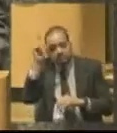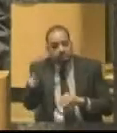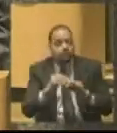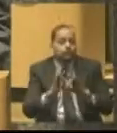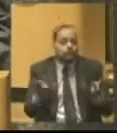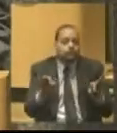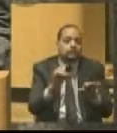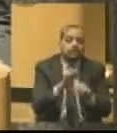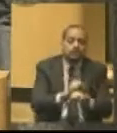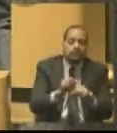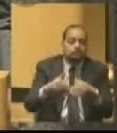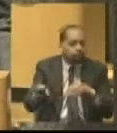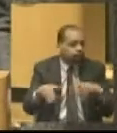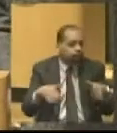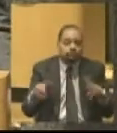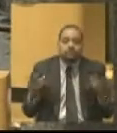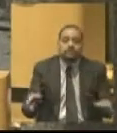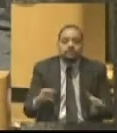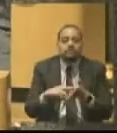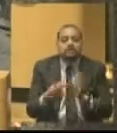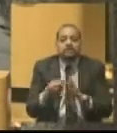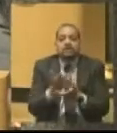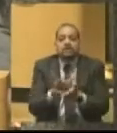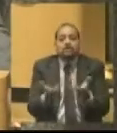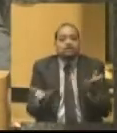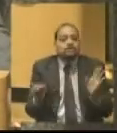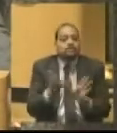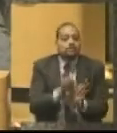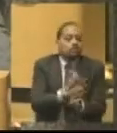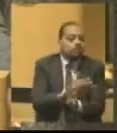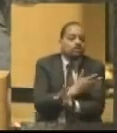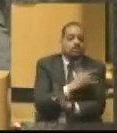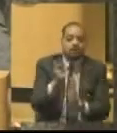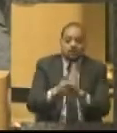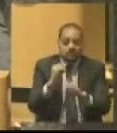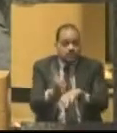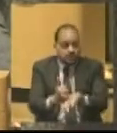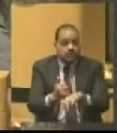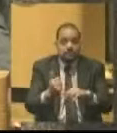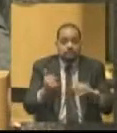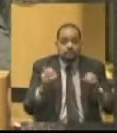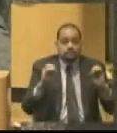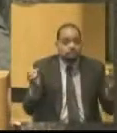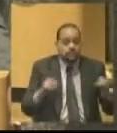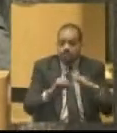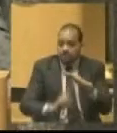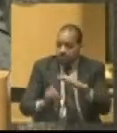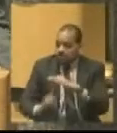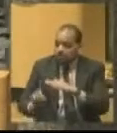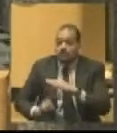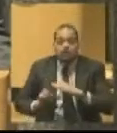January 1st, 1863 have simply disappeared from our historical memory. And until we recover that